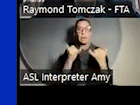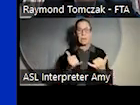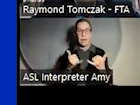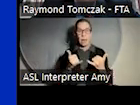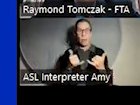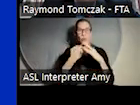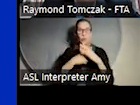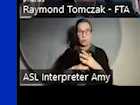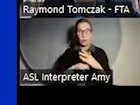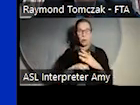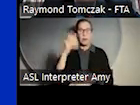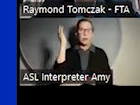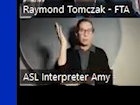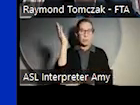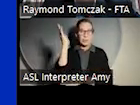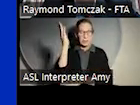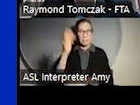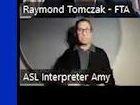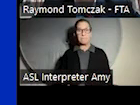presentation.